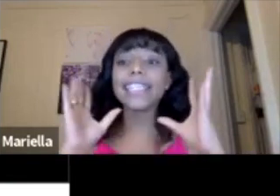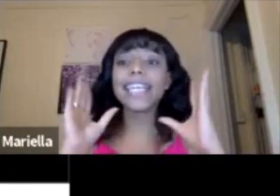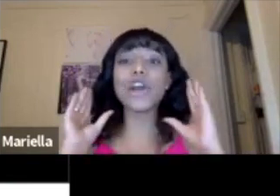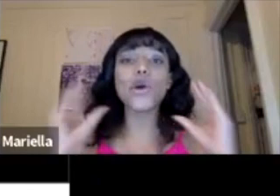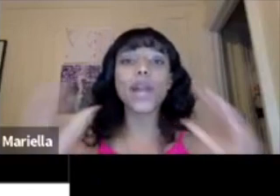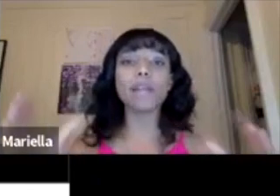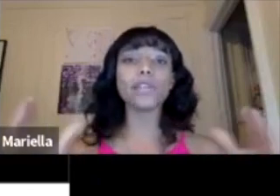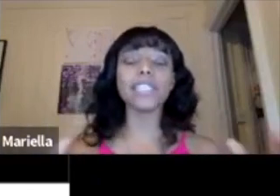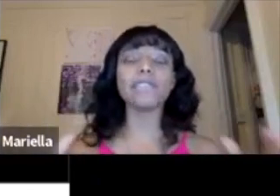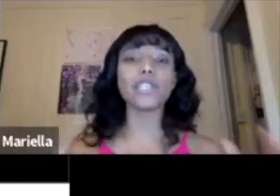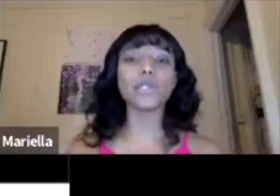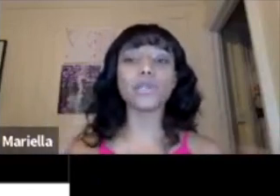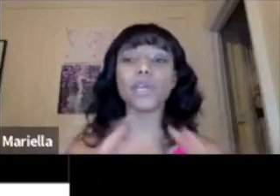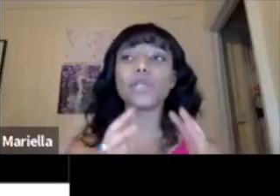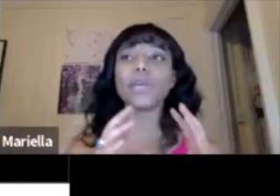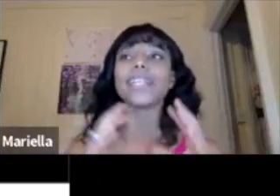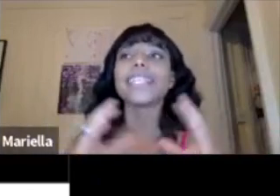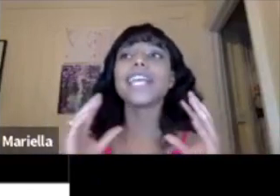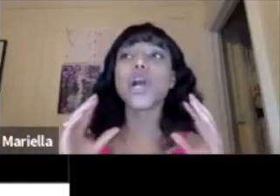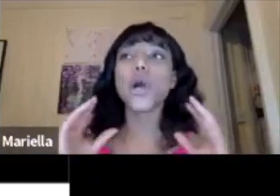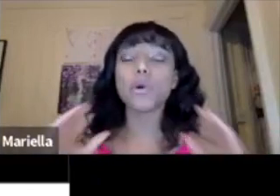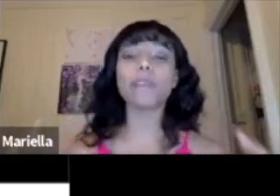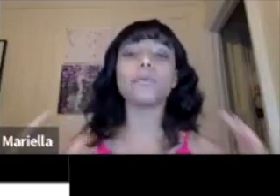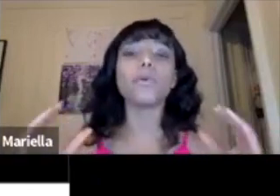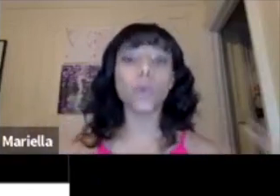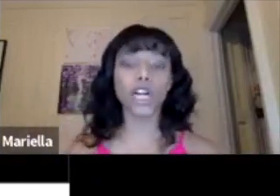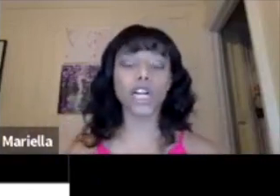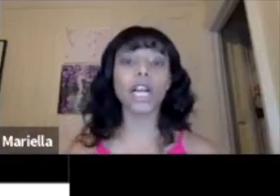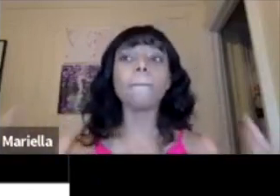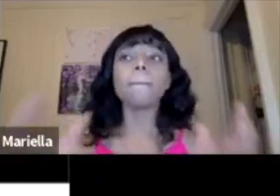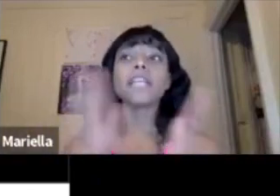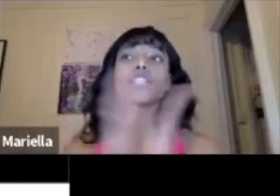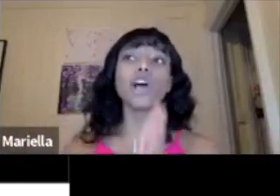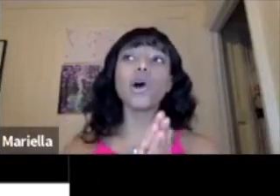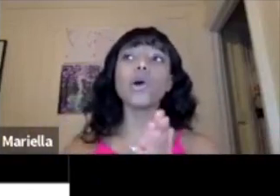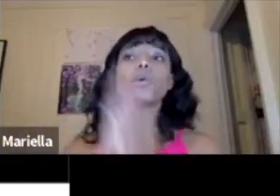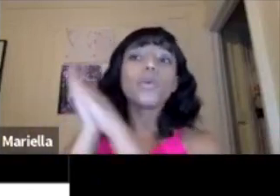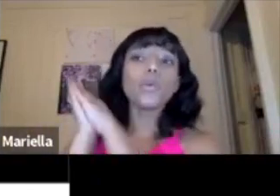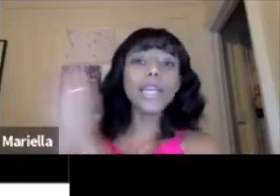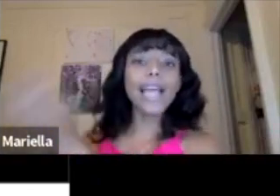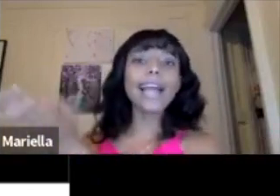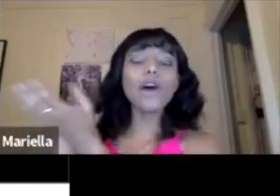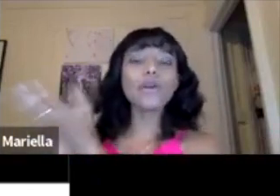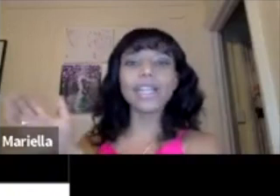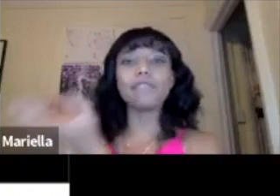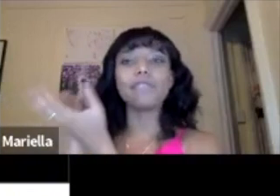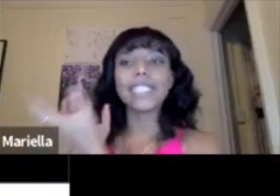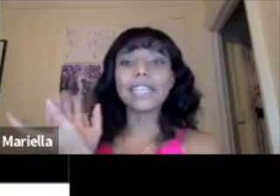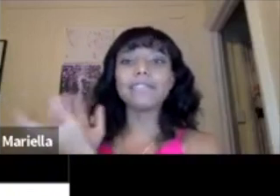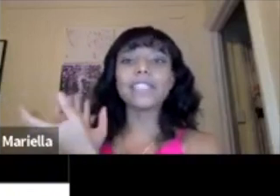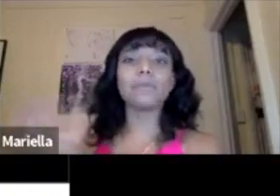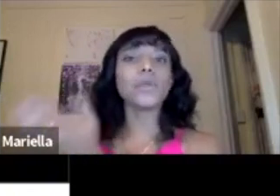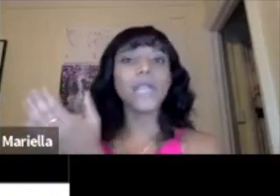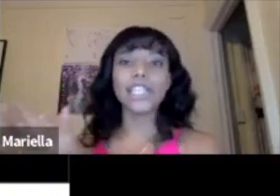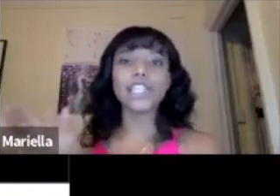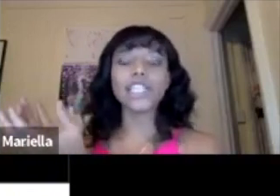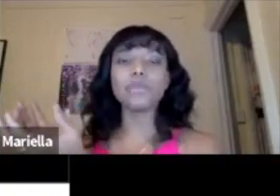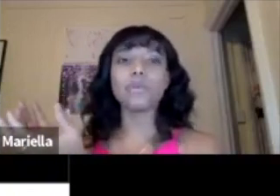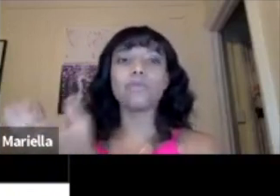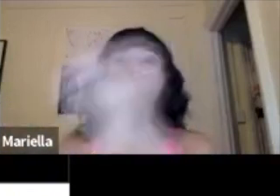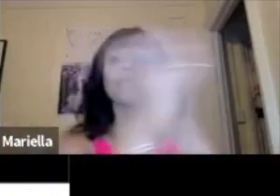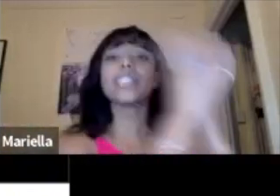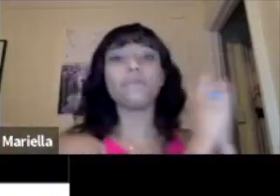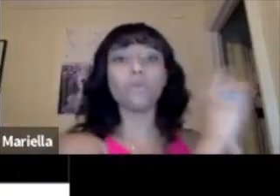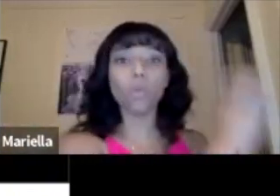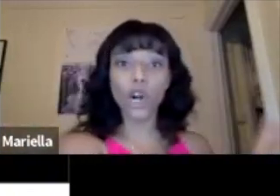These incredible individuals who are doing this incredible work. So We have already received some donations